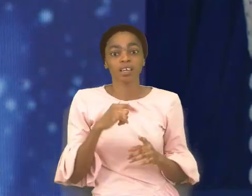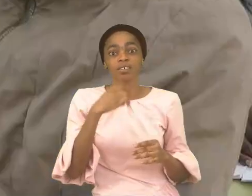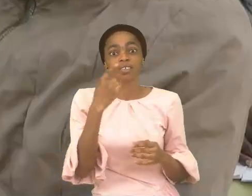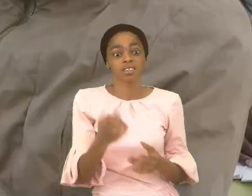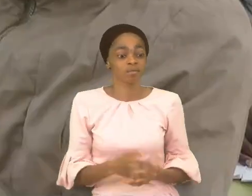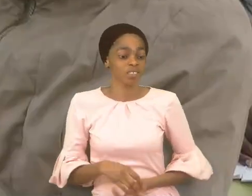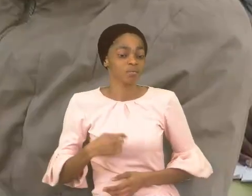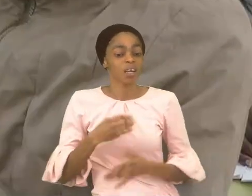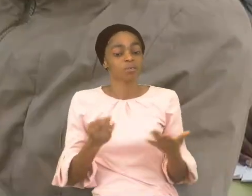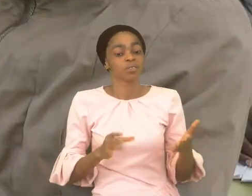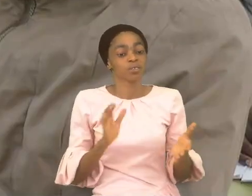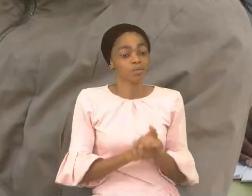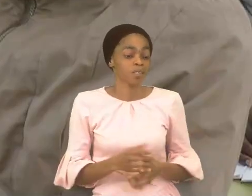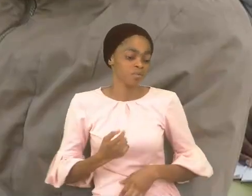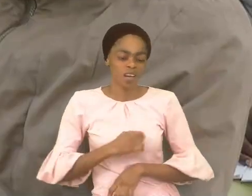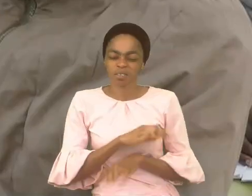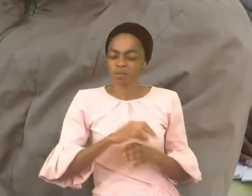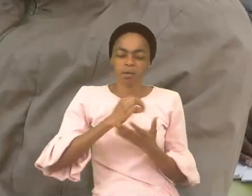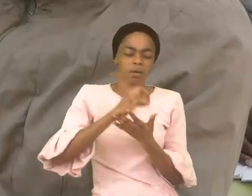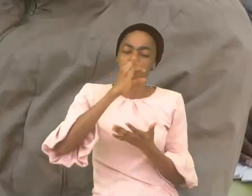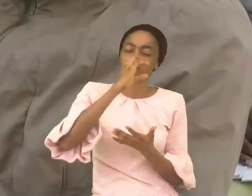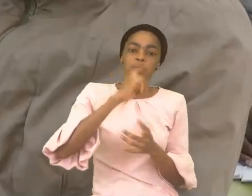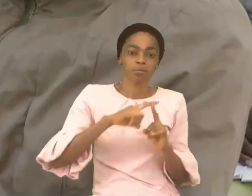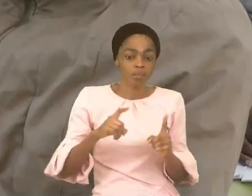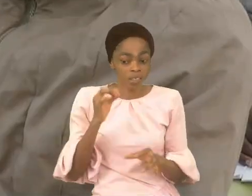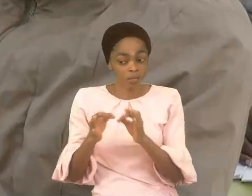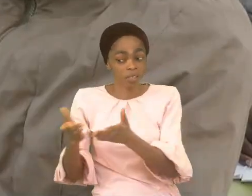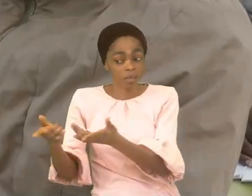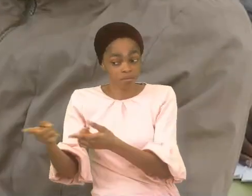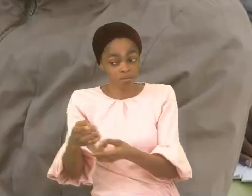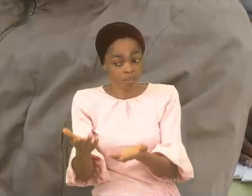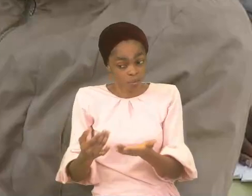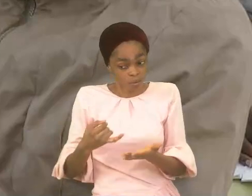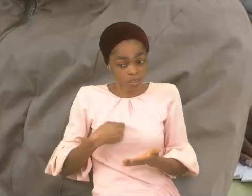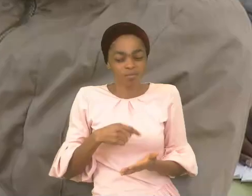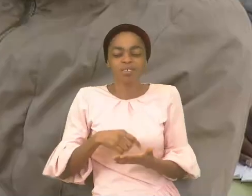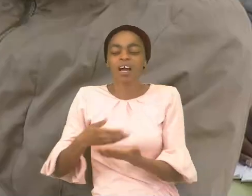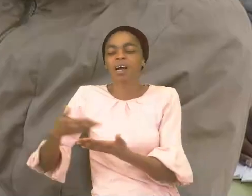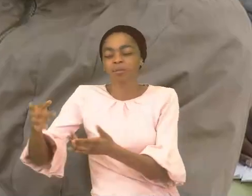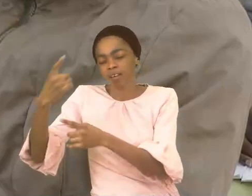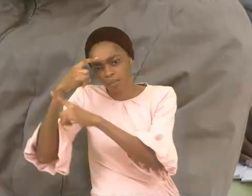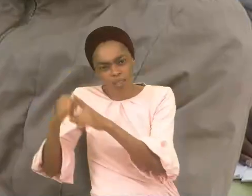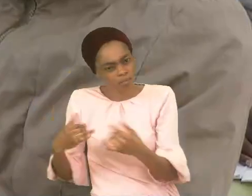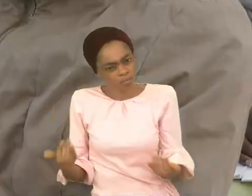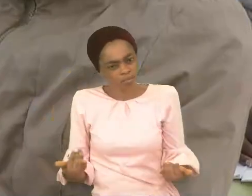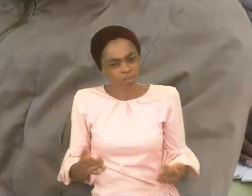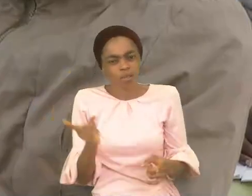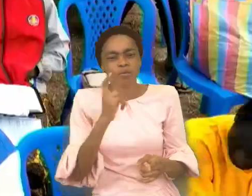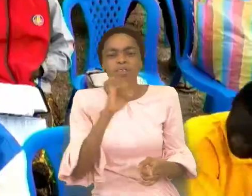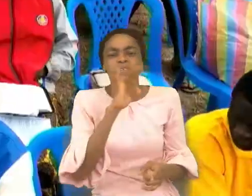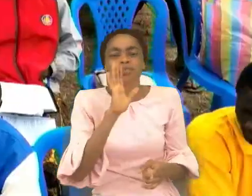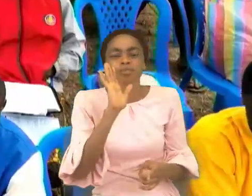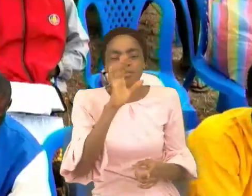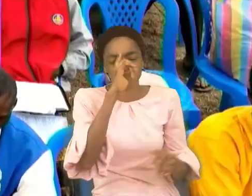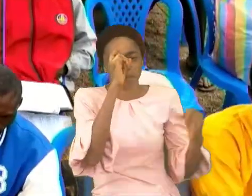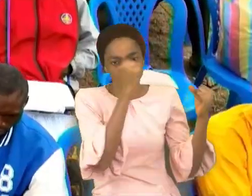are. Where is your faith? They say, if you are going to enter into any institution, I score this